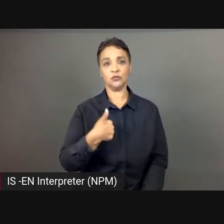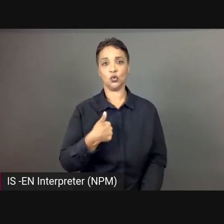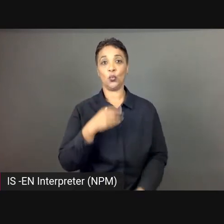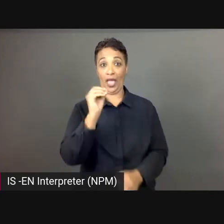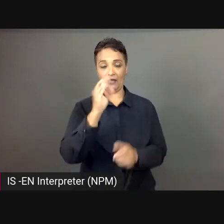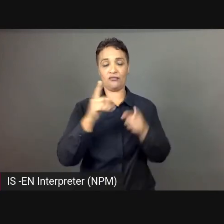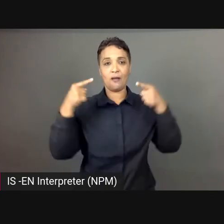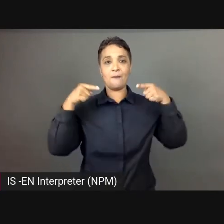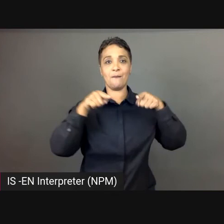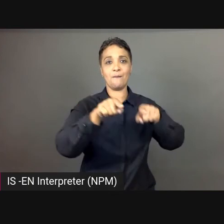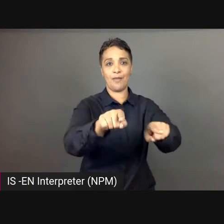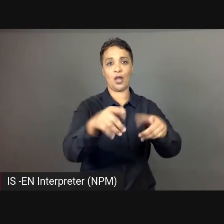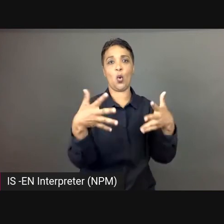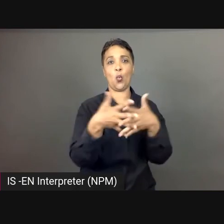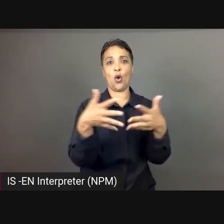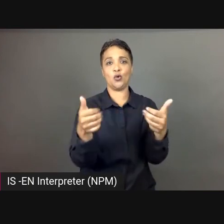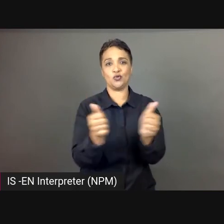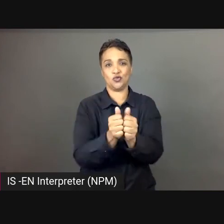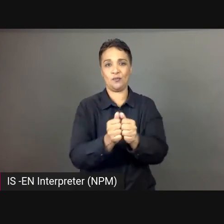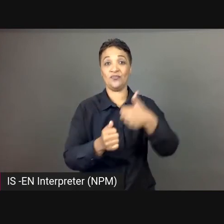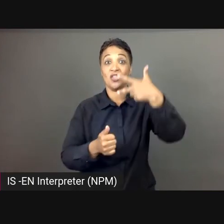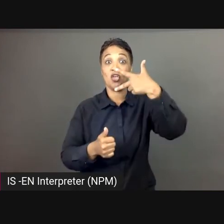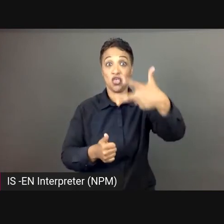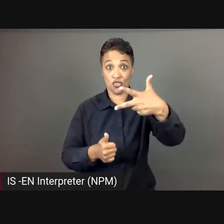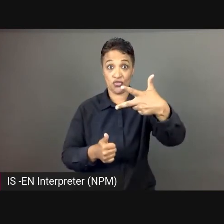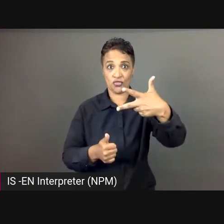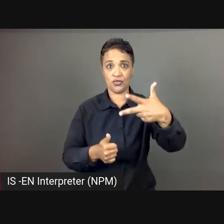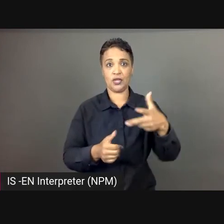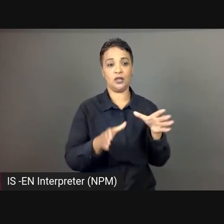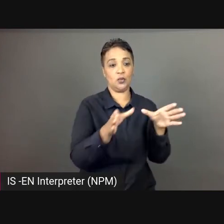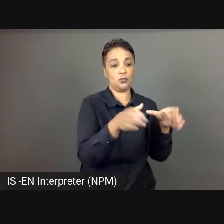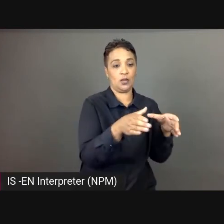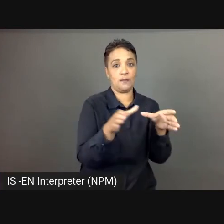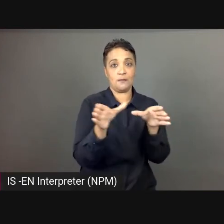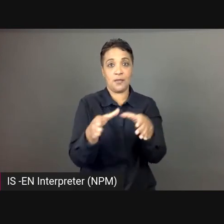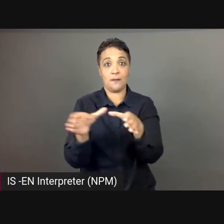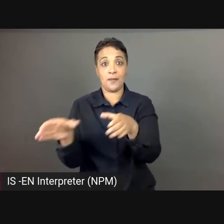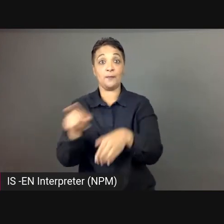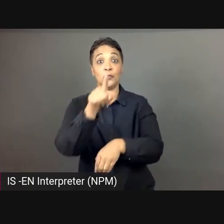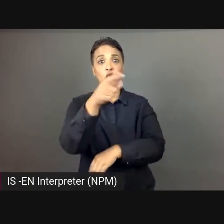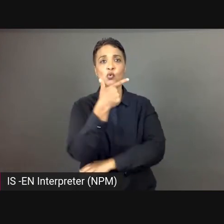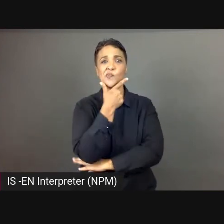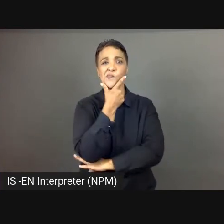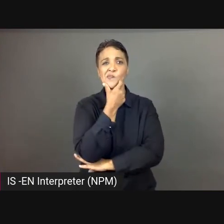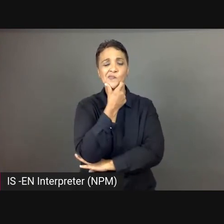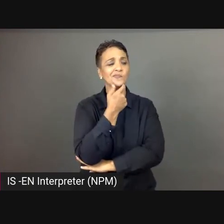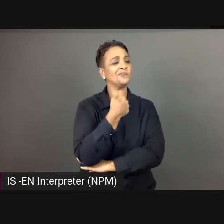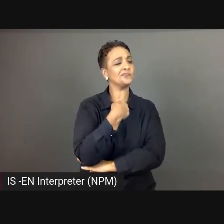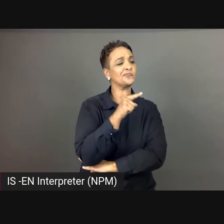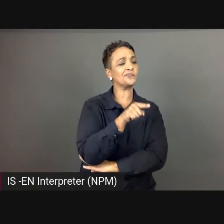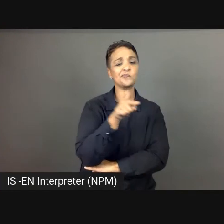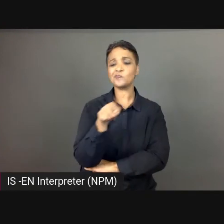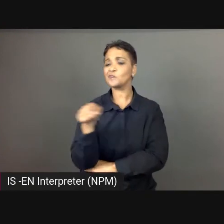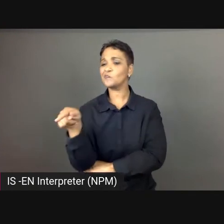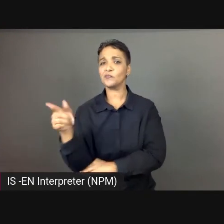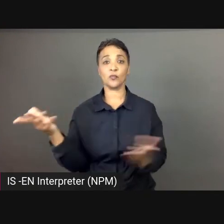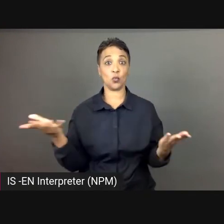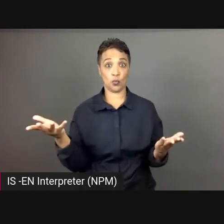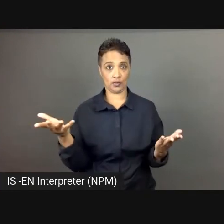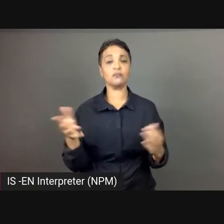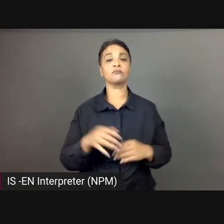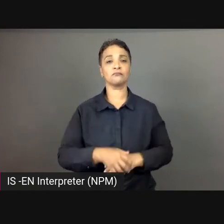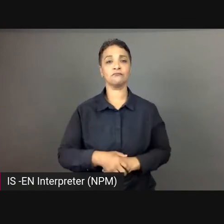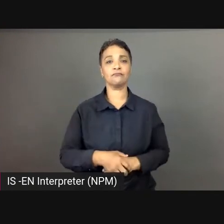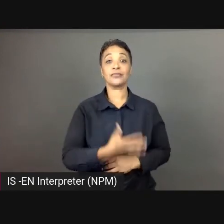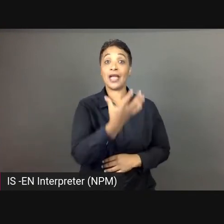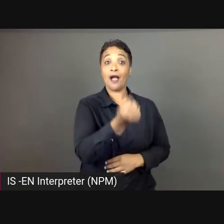sessions. And here you have to make a choice. These workshop sessions will be led by some CHS Alliance